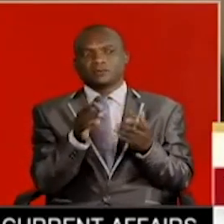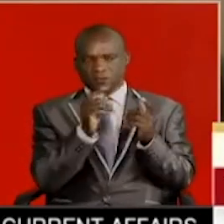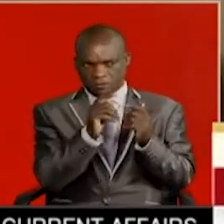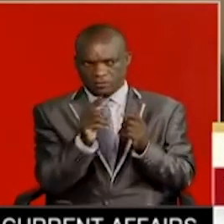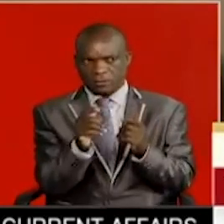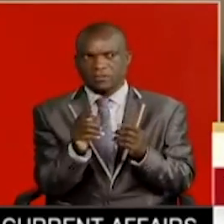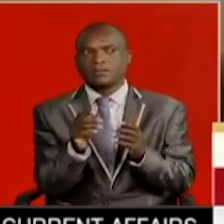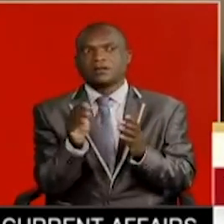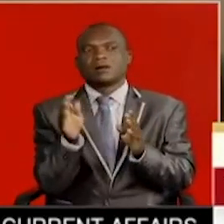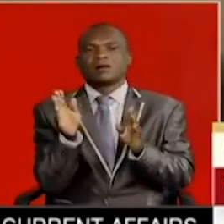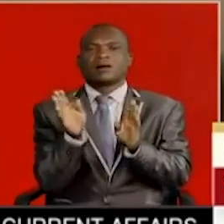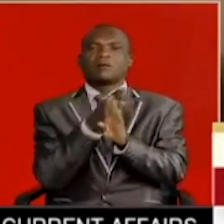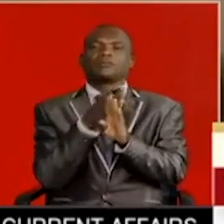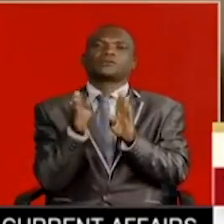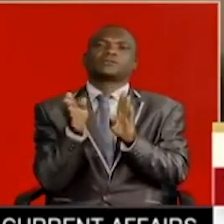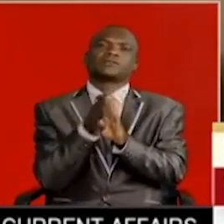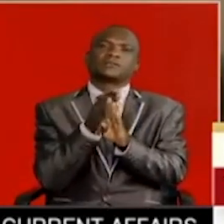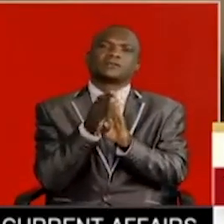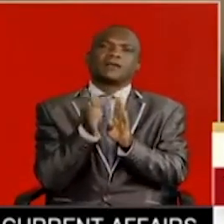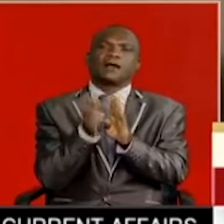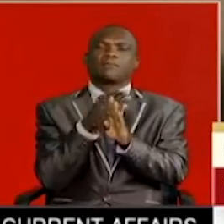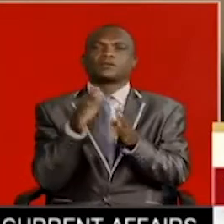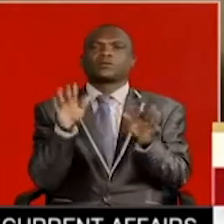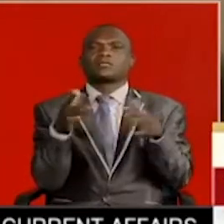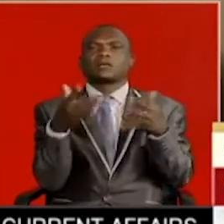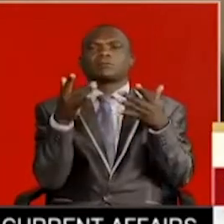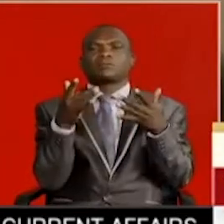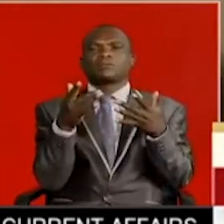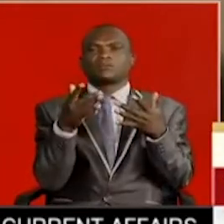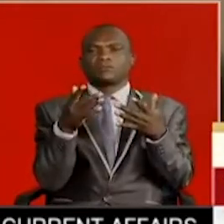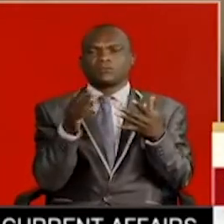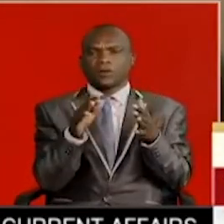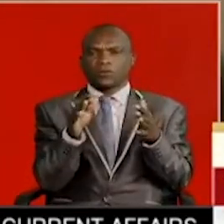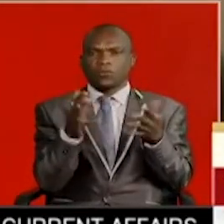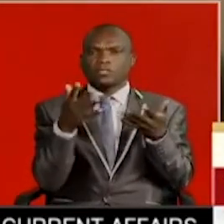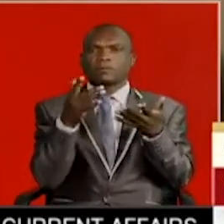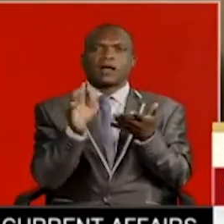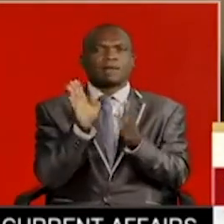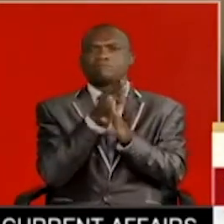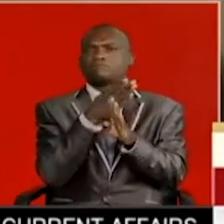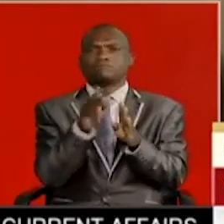medias for other ulterior motives will not work. Because